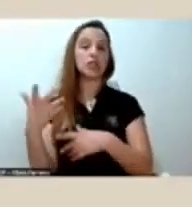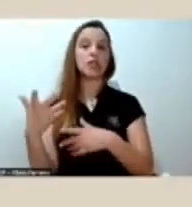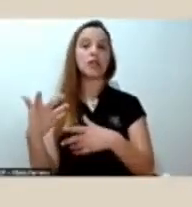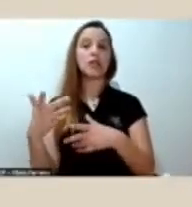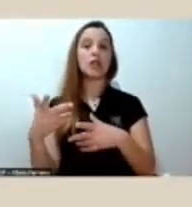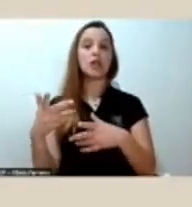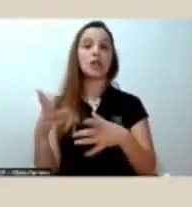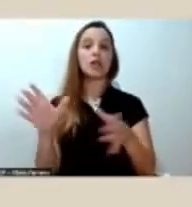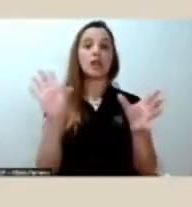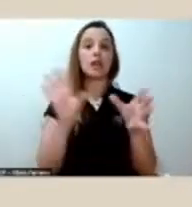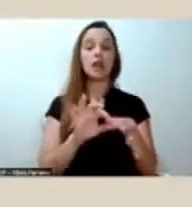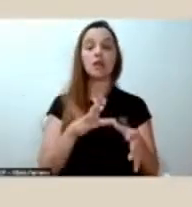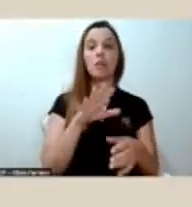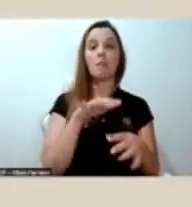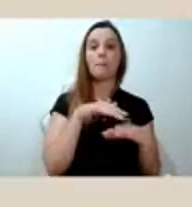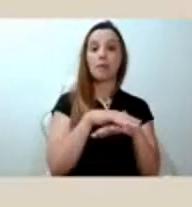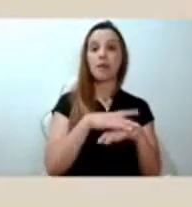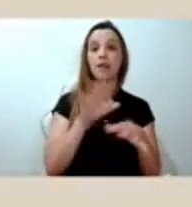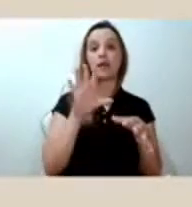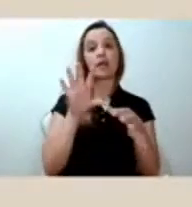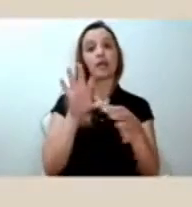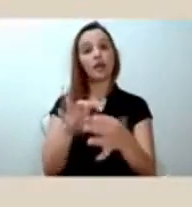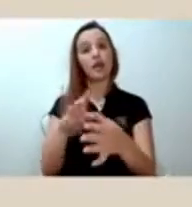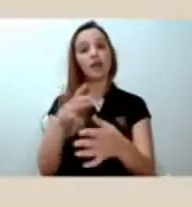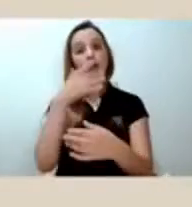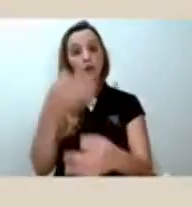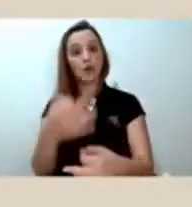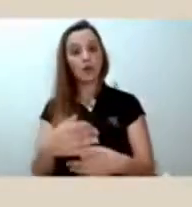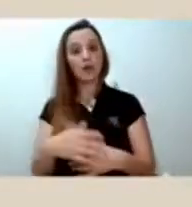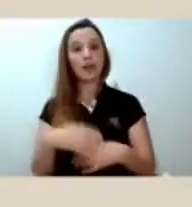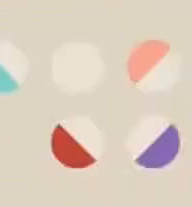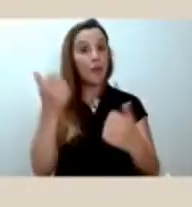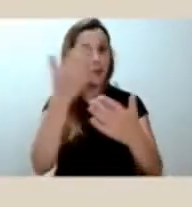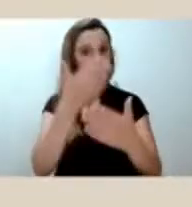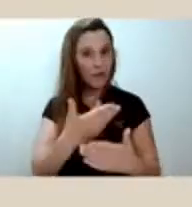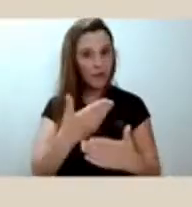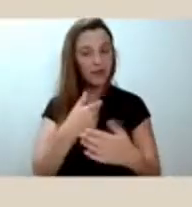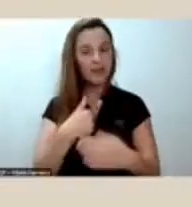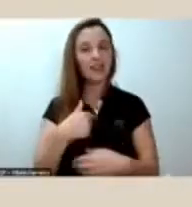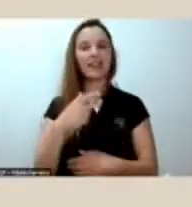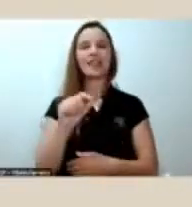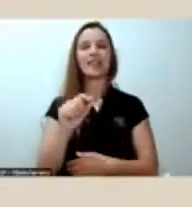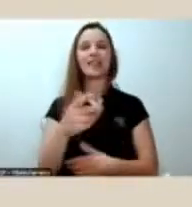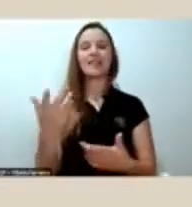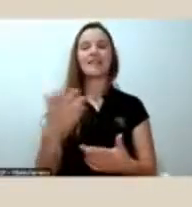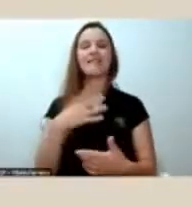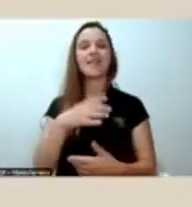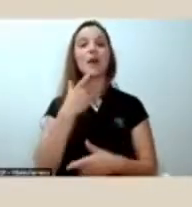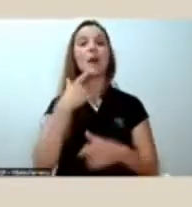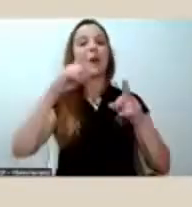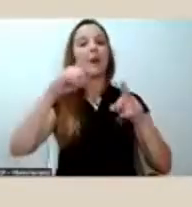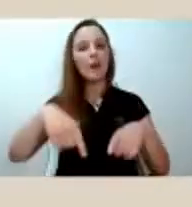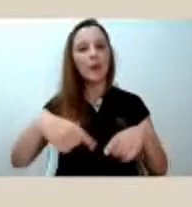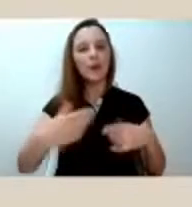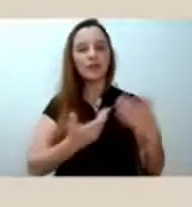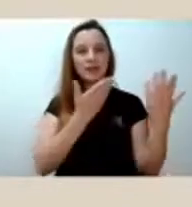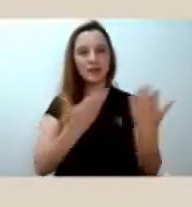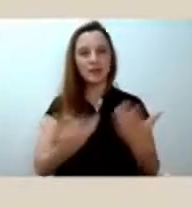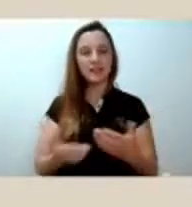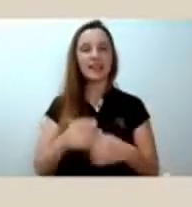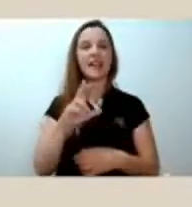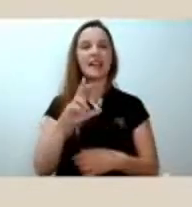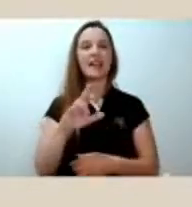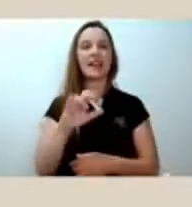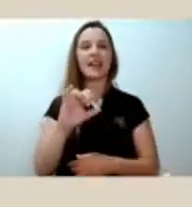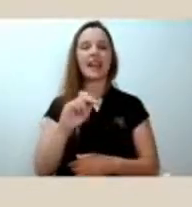behavior. Good night. And I also want to reintroduce you to Ricardo